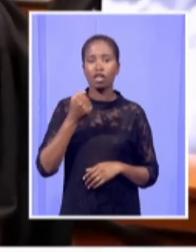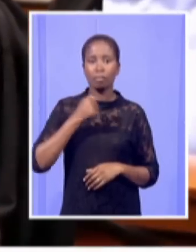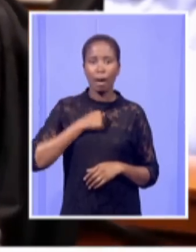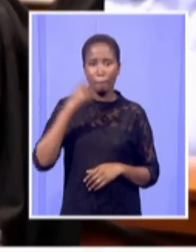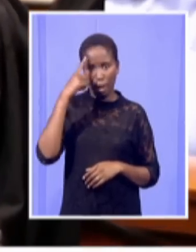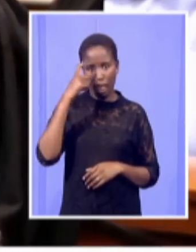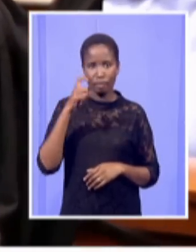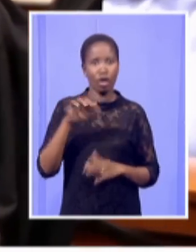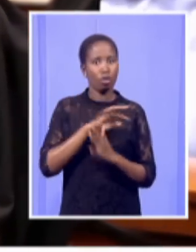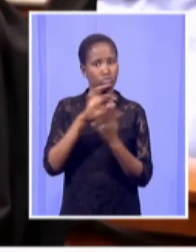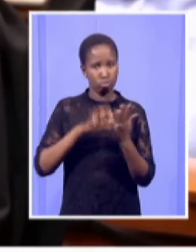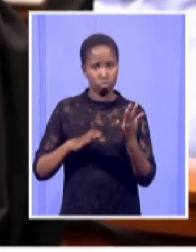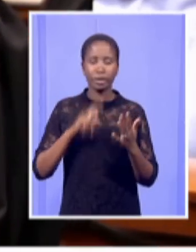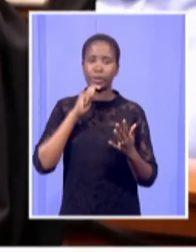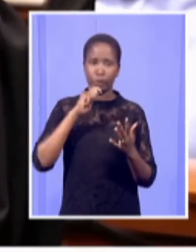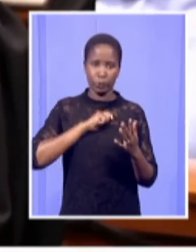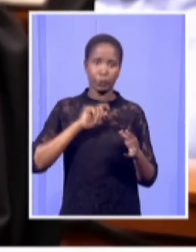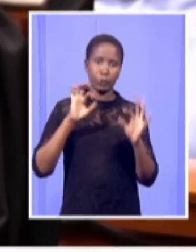correct.